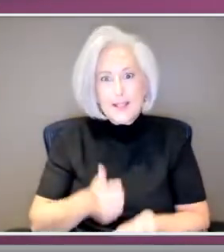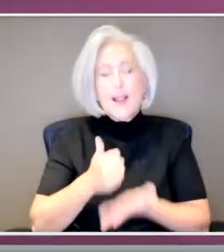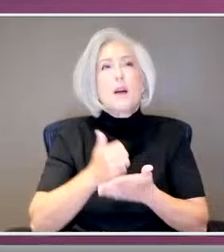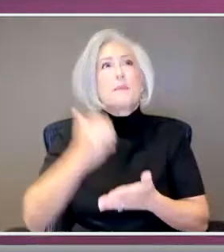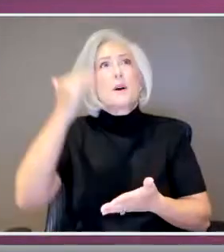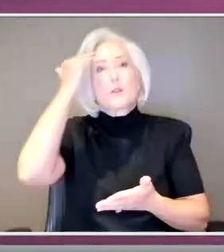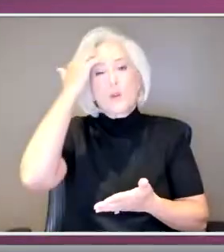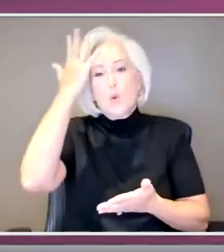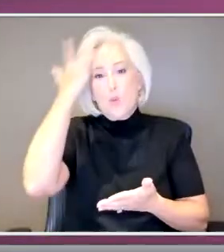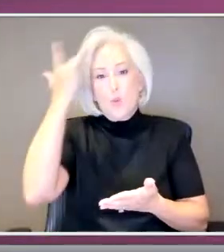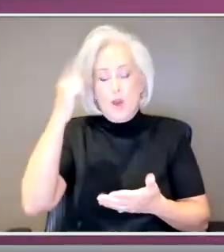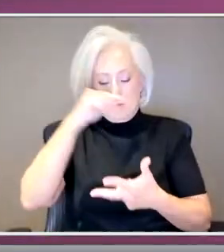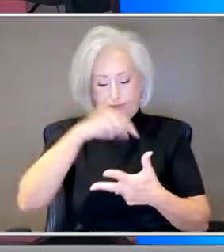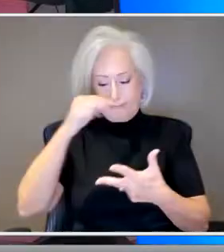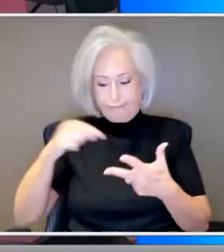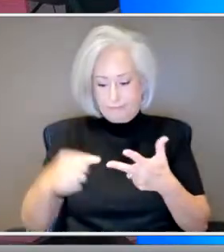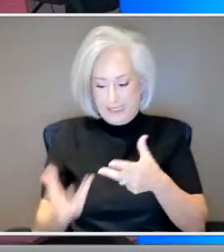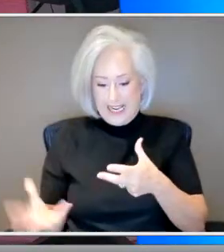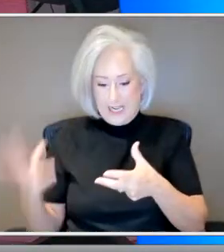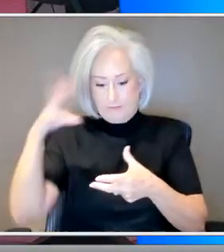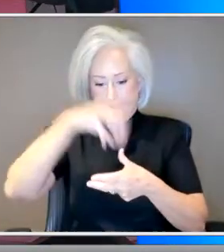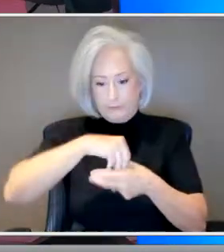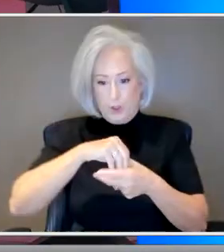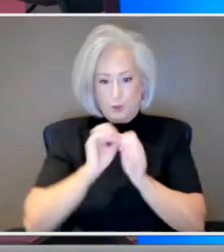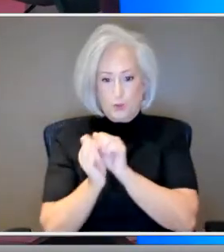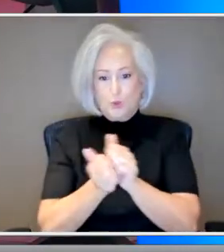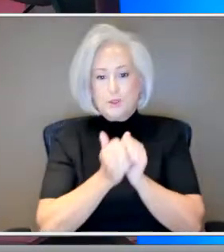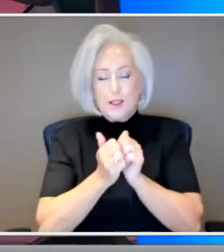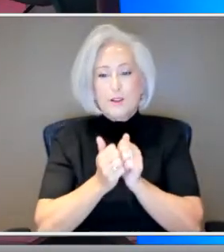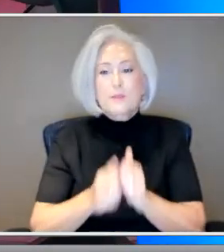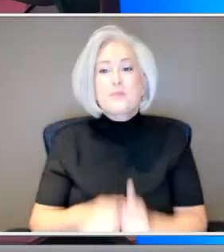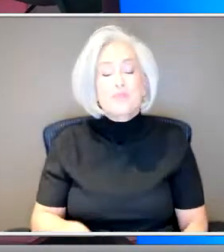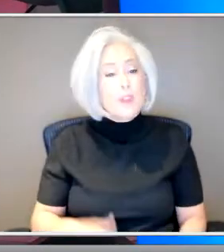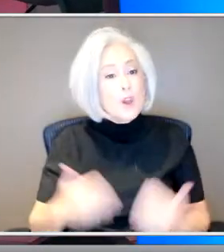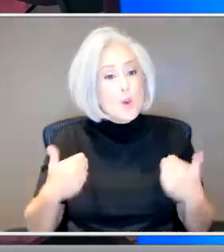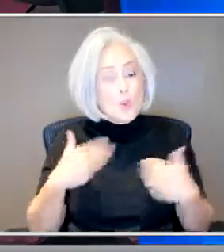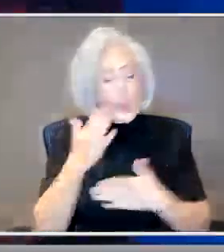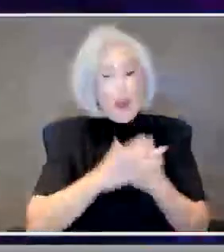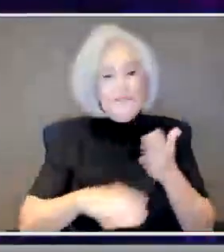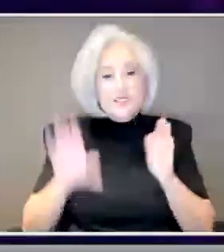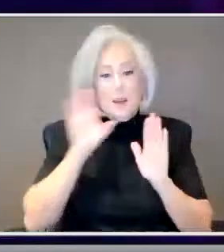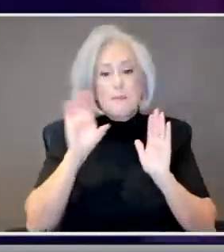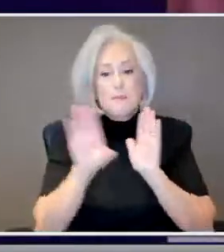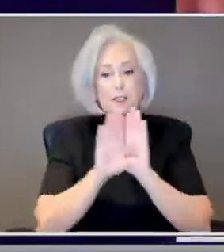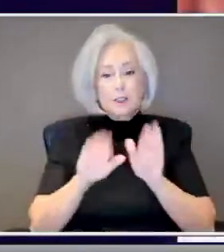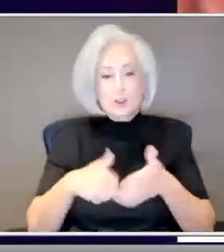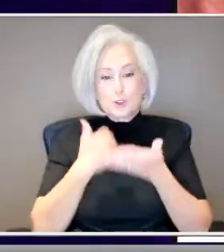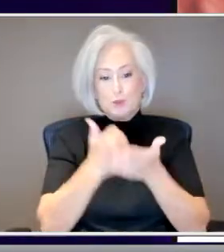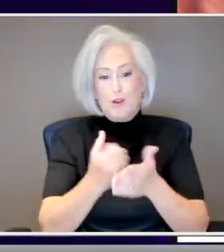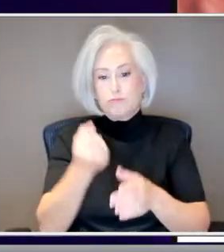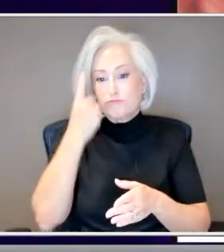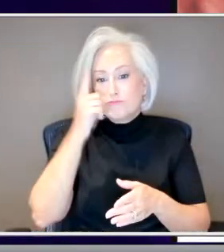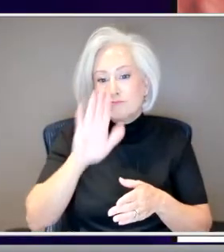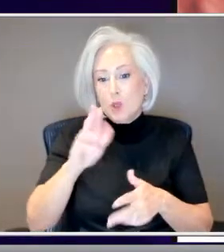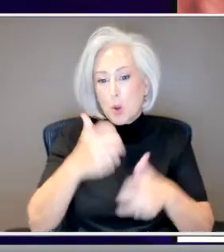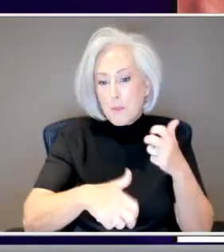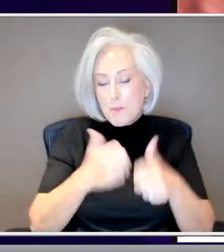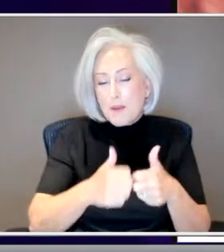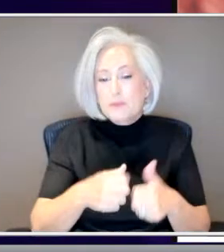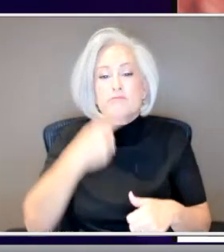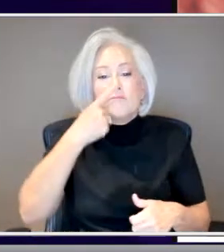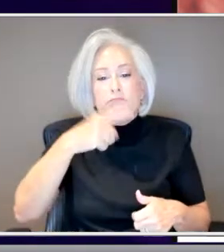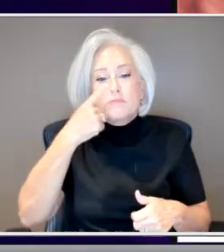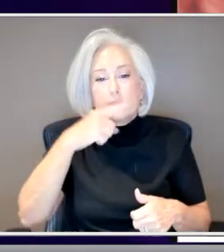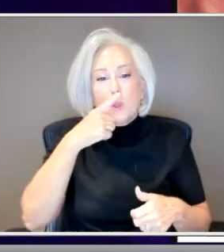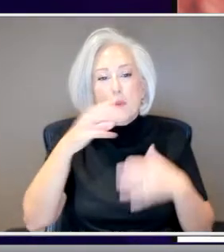part of that. So. And we have some illustrations that can help people understand Addison's heart problem. Dr. Surface, can you explain what